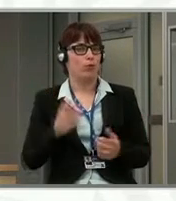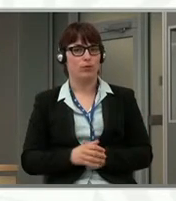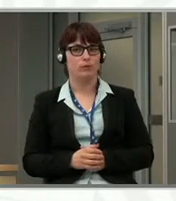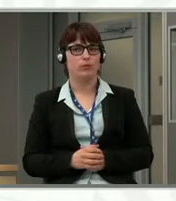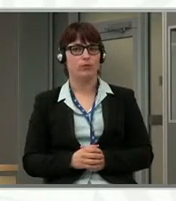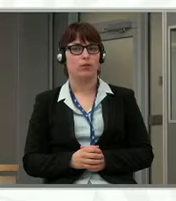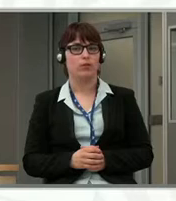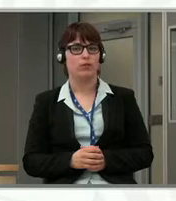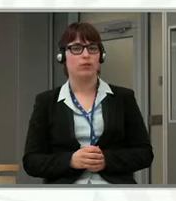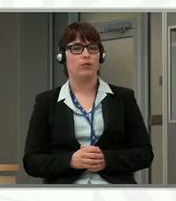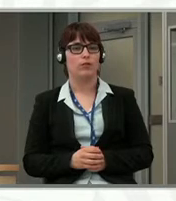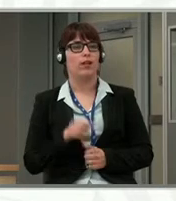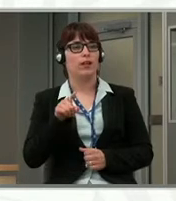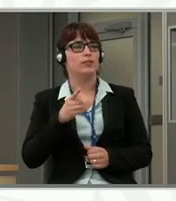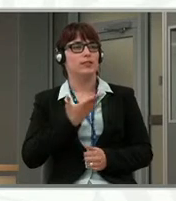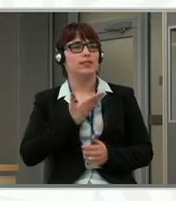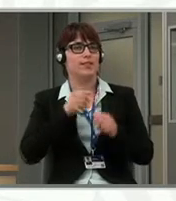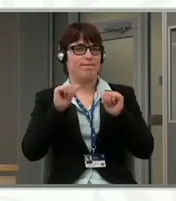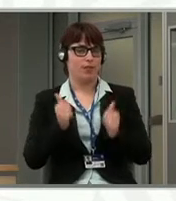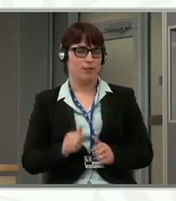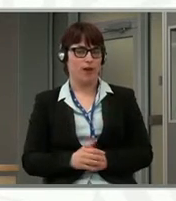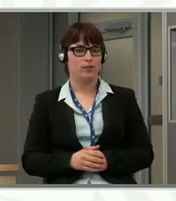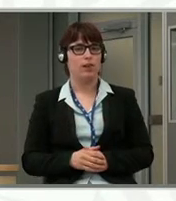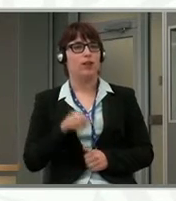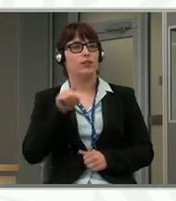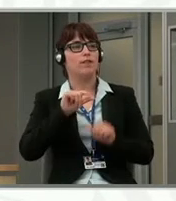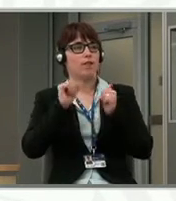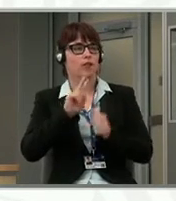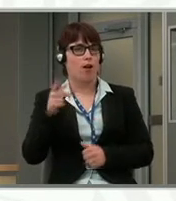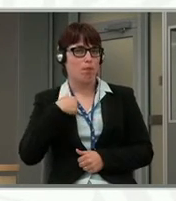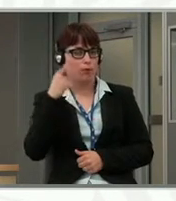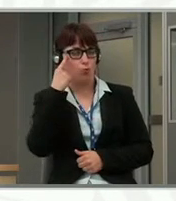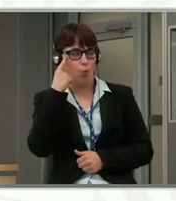It's a way of living. It's a way of thinking.